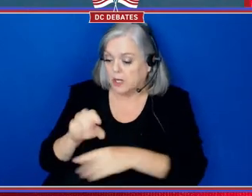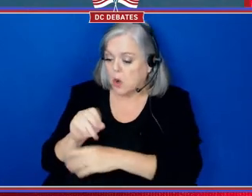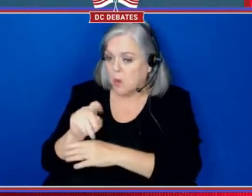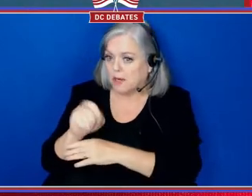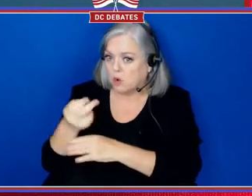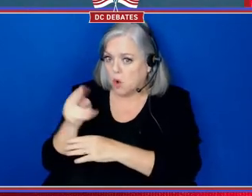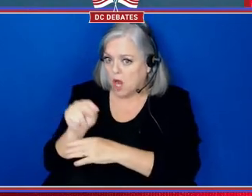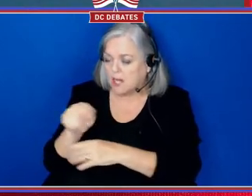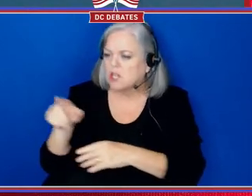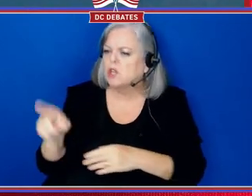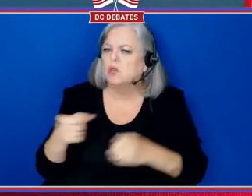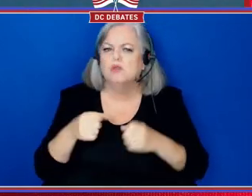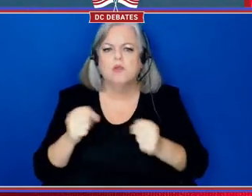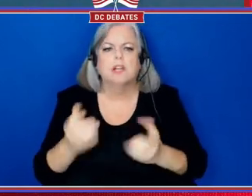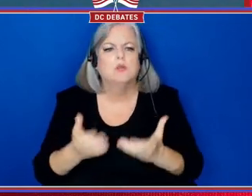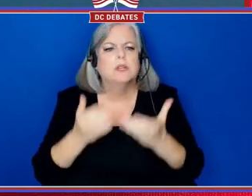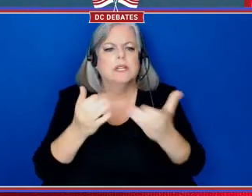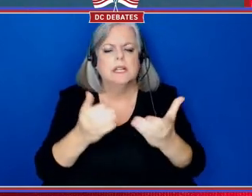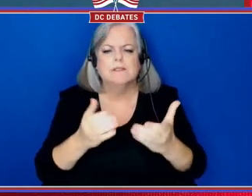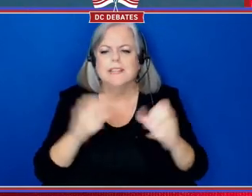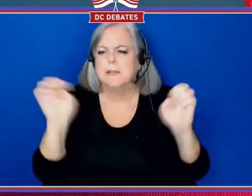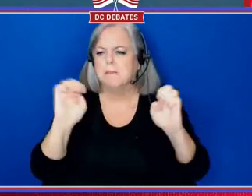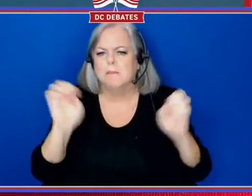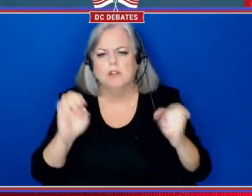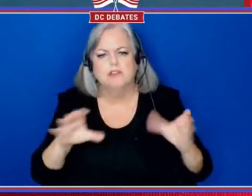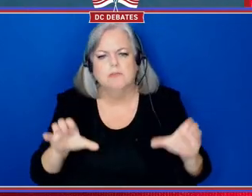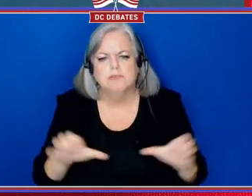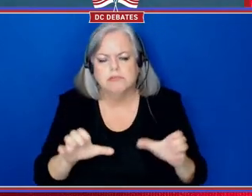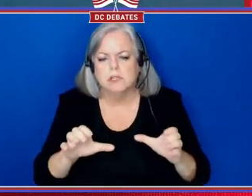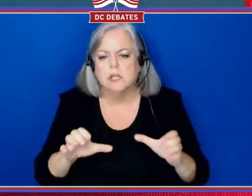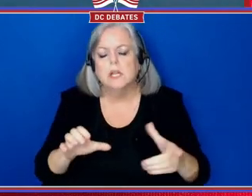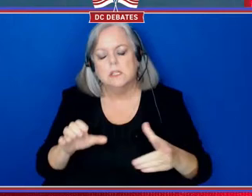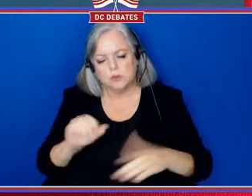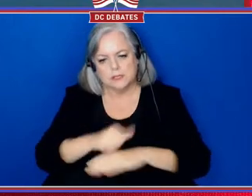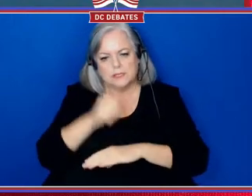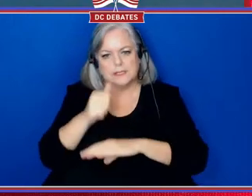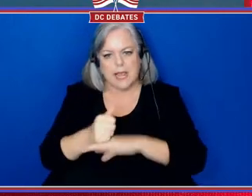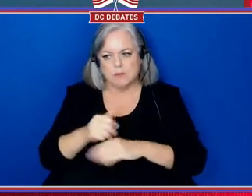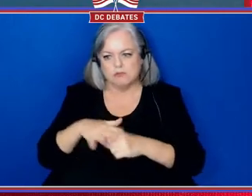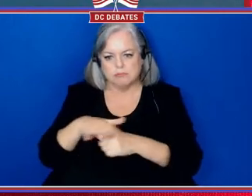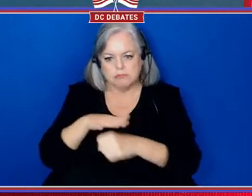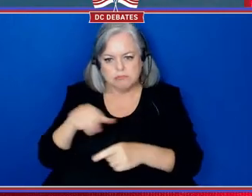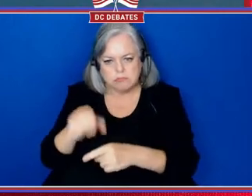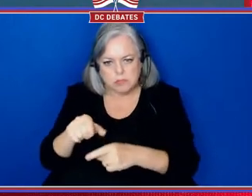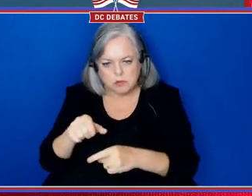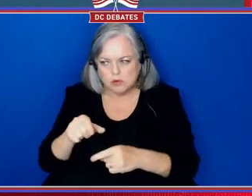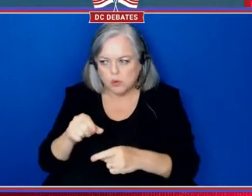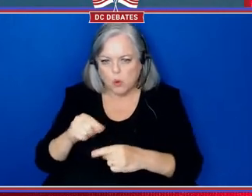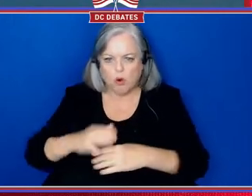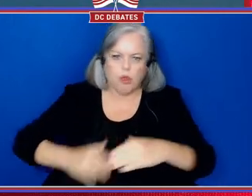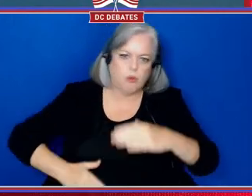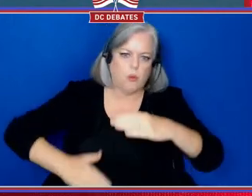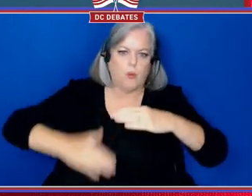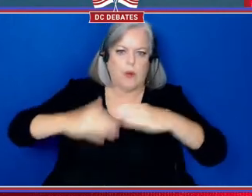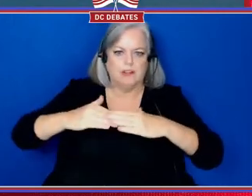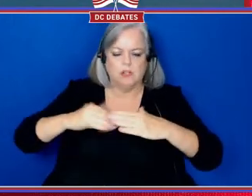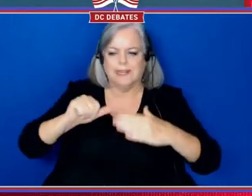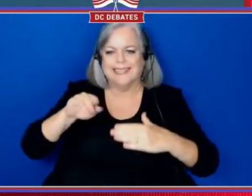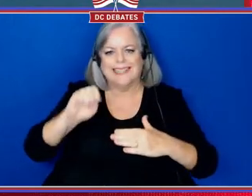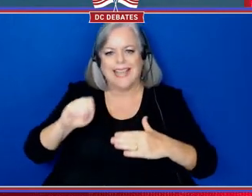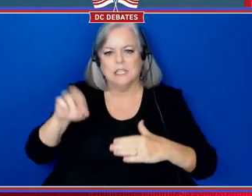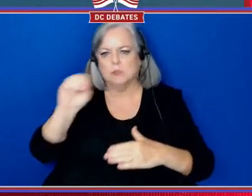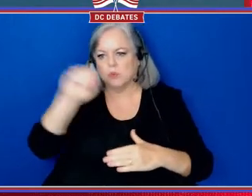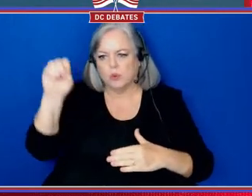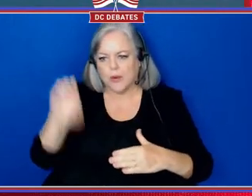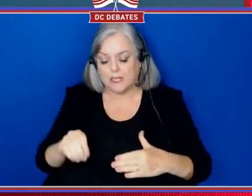local education agencies to establish a threshold COVID-19 case rate metric, which would have triggered their schools to shift to virtual